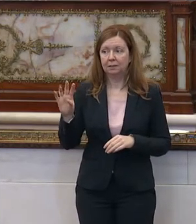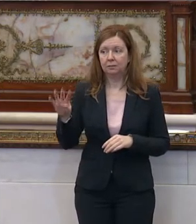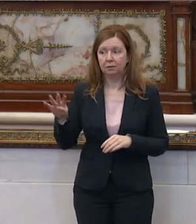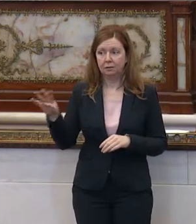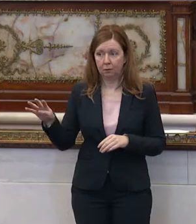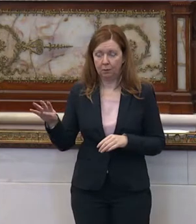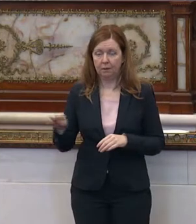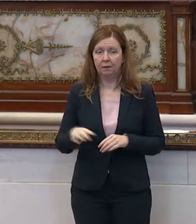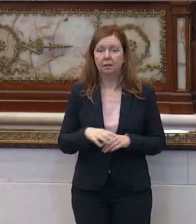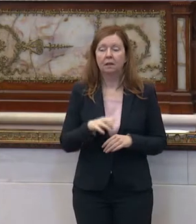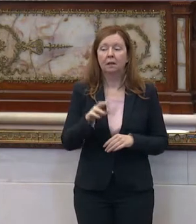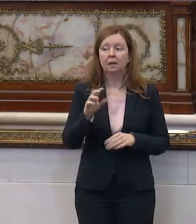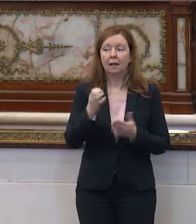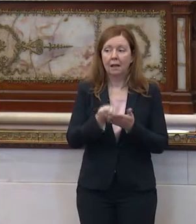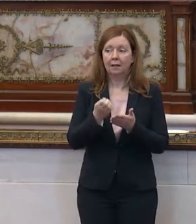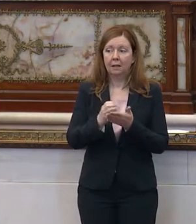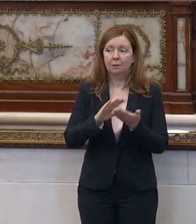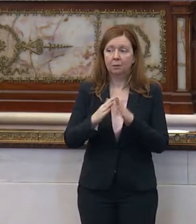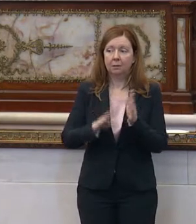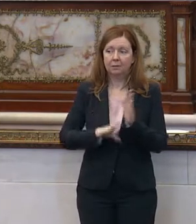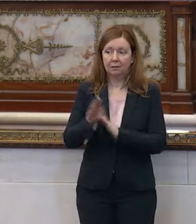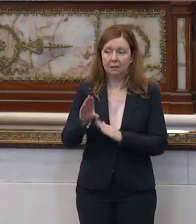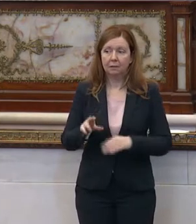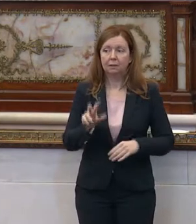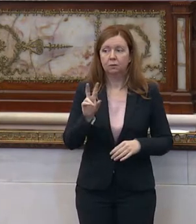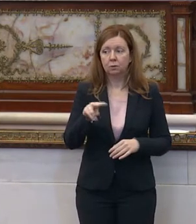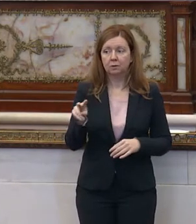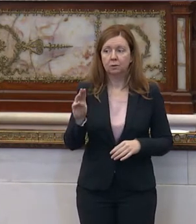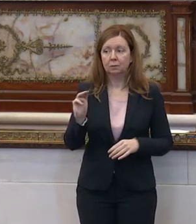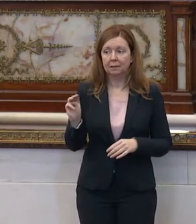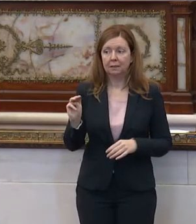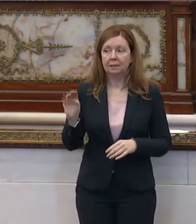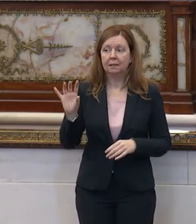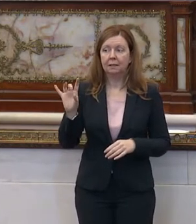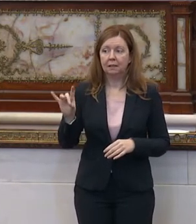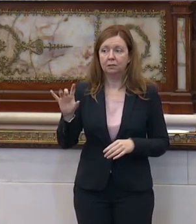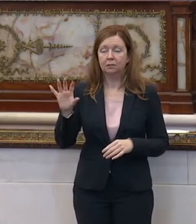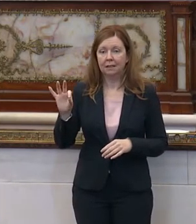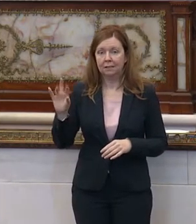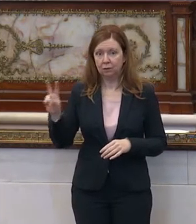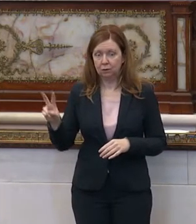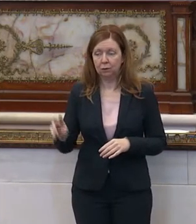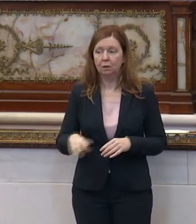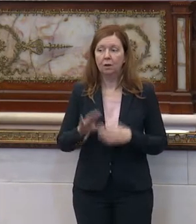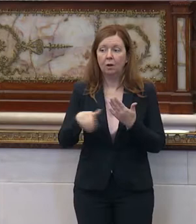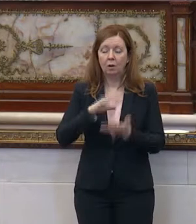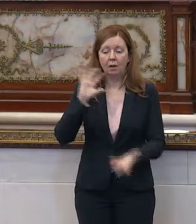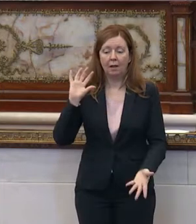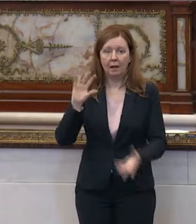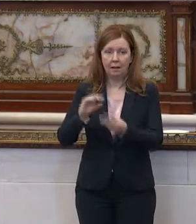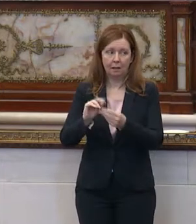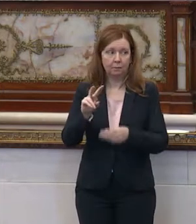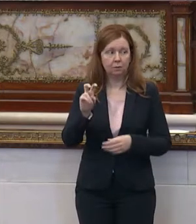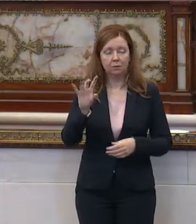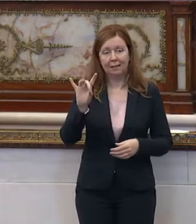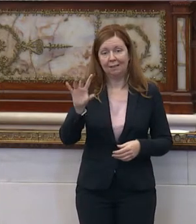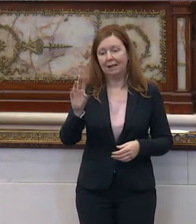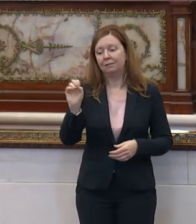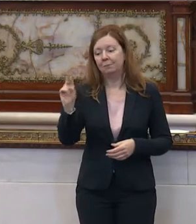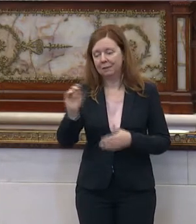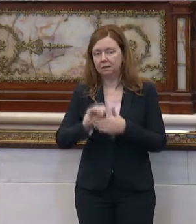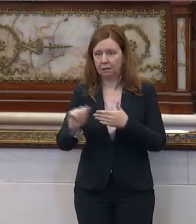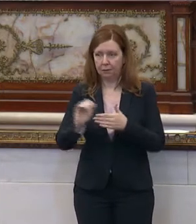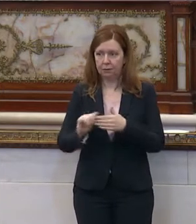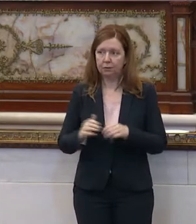30,644,000. Economic and community development, 22,892,000. all adding up to the $285